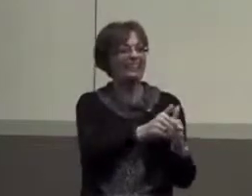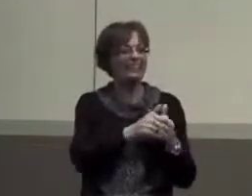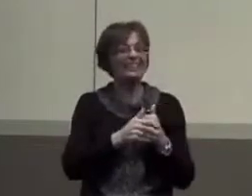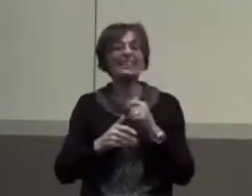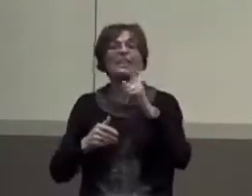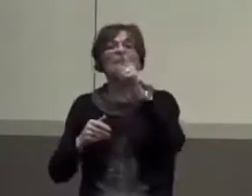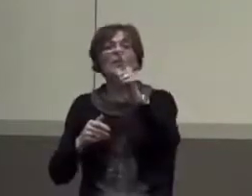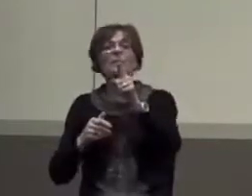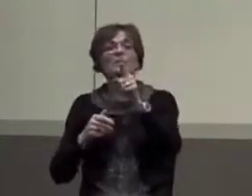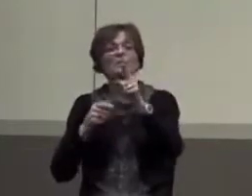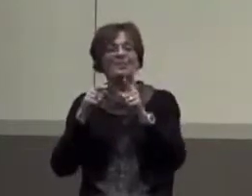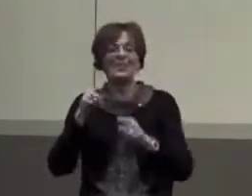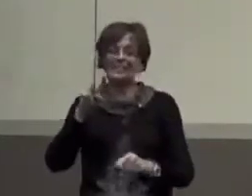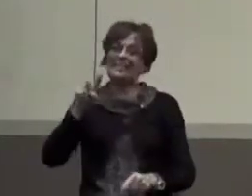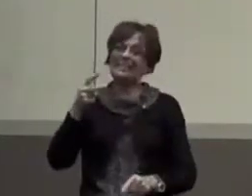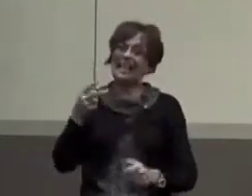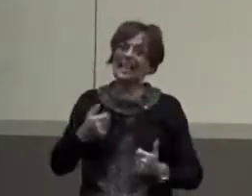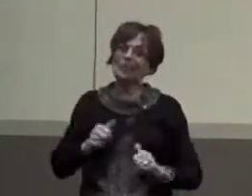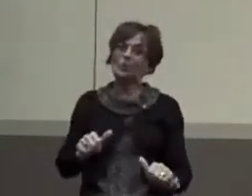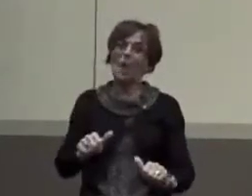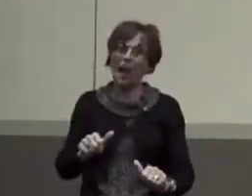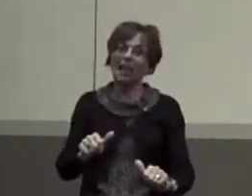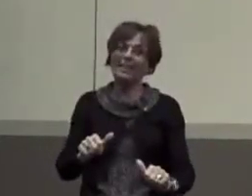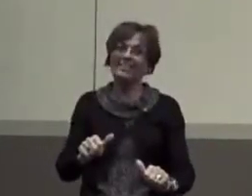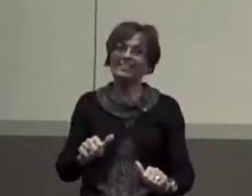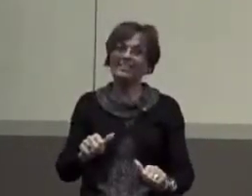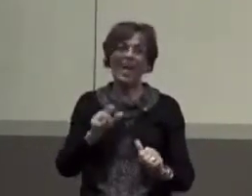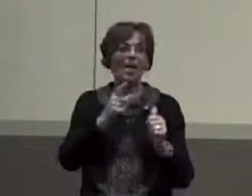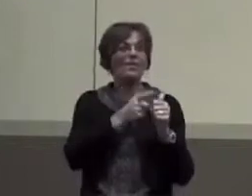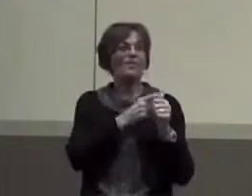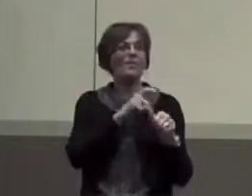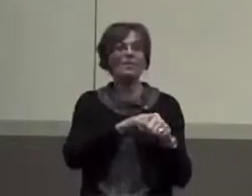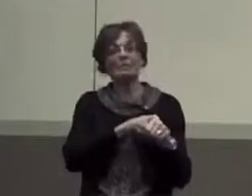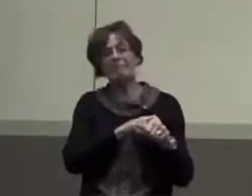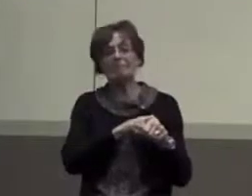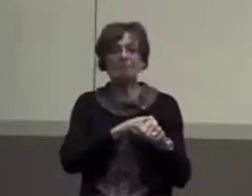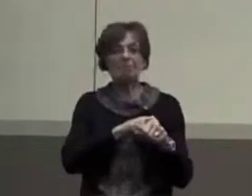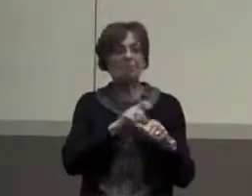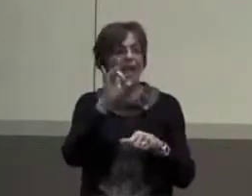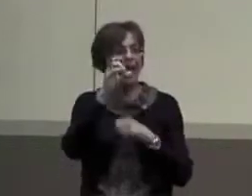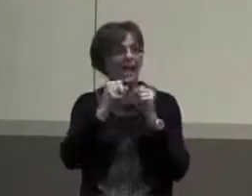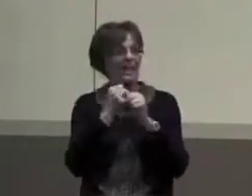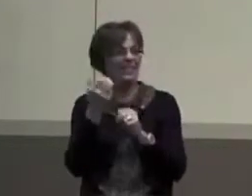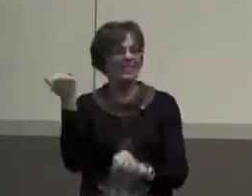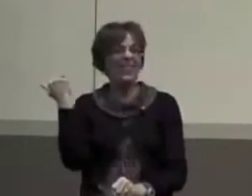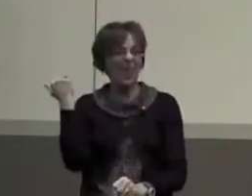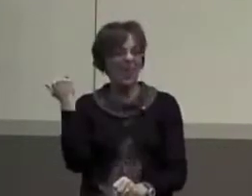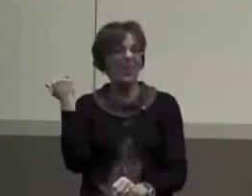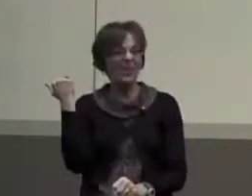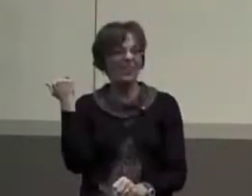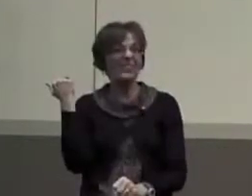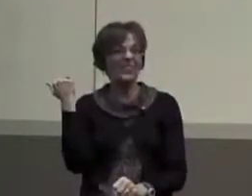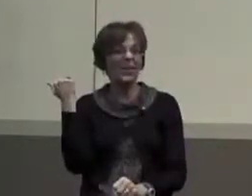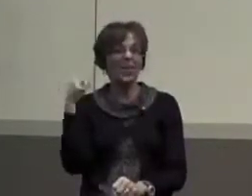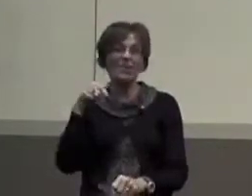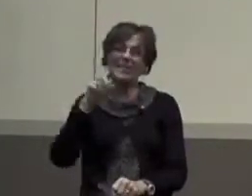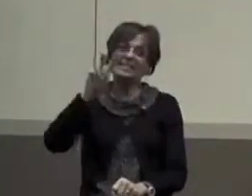second try. Okay. So the first time was, I don't know, 8 years ago or so. Okay. This is the second